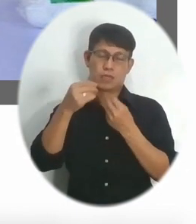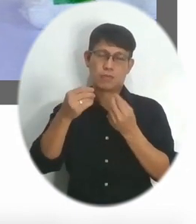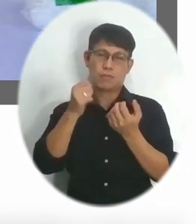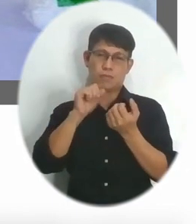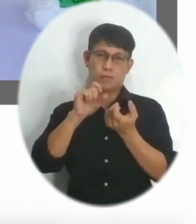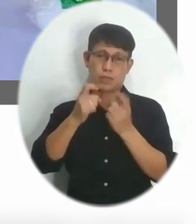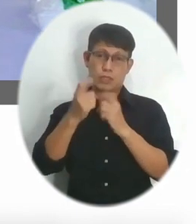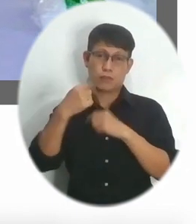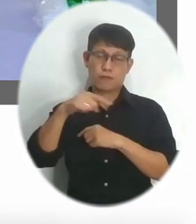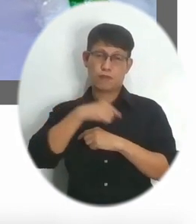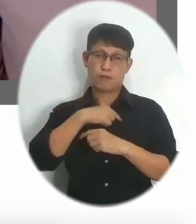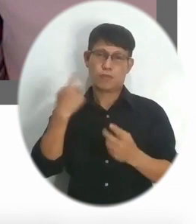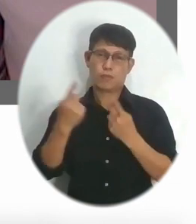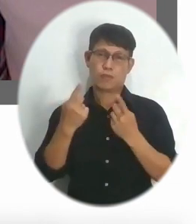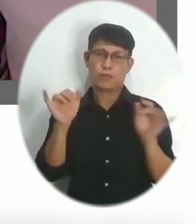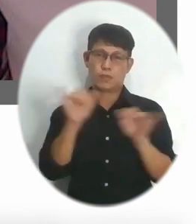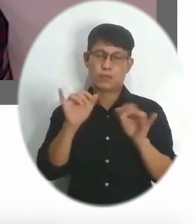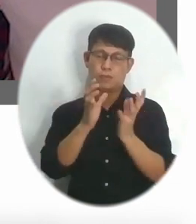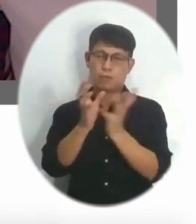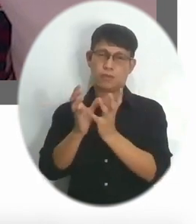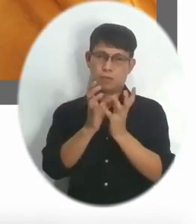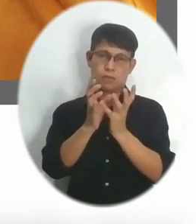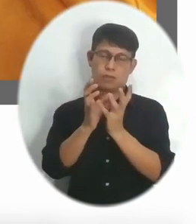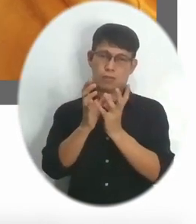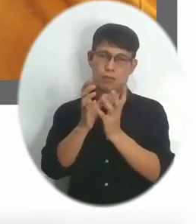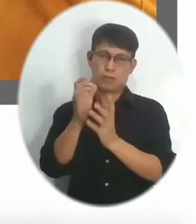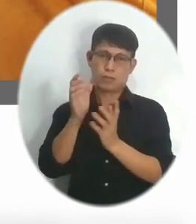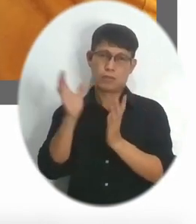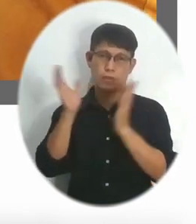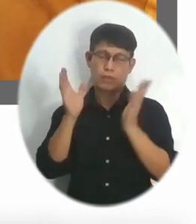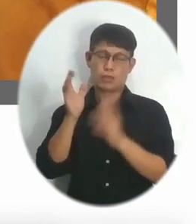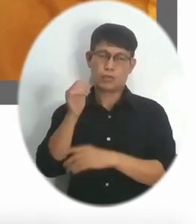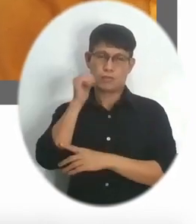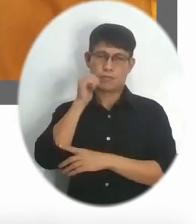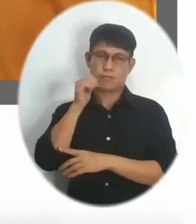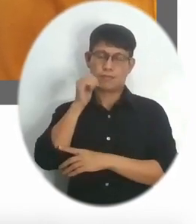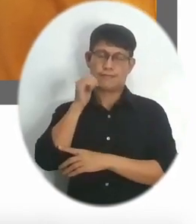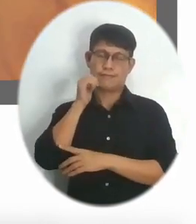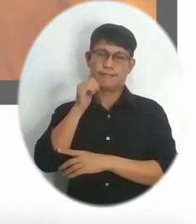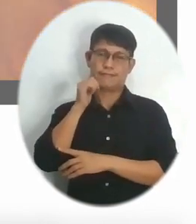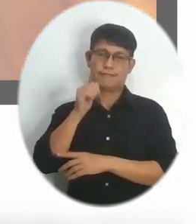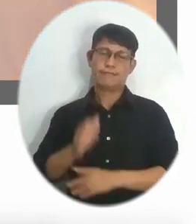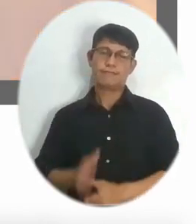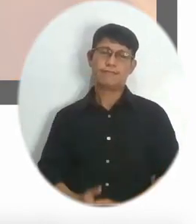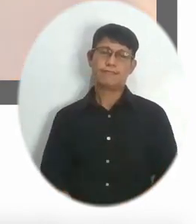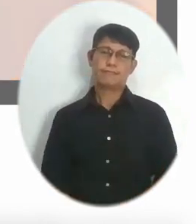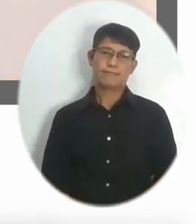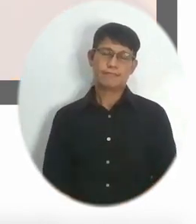meaningful change to the people and the communities served every day.